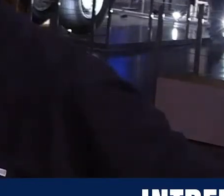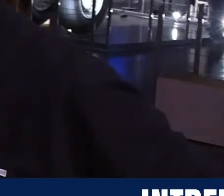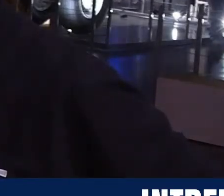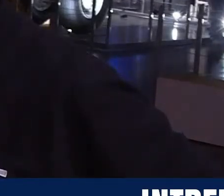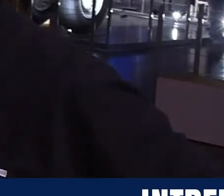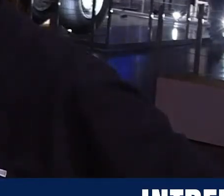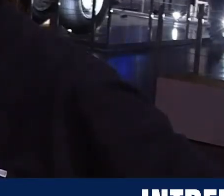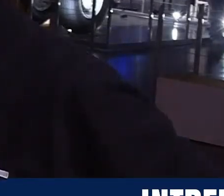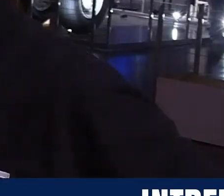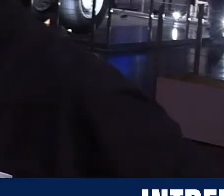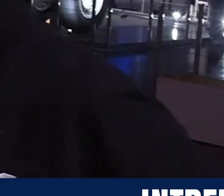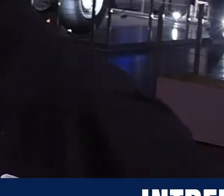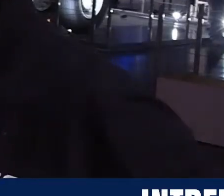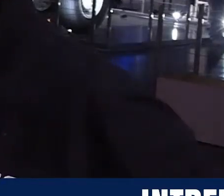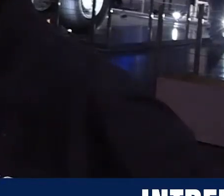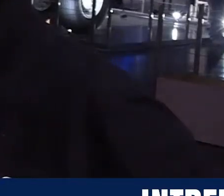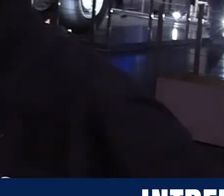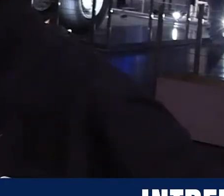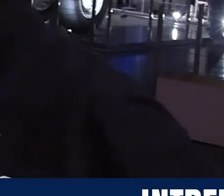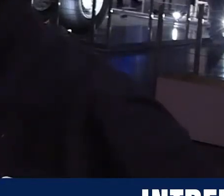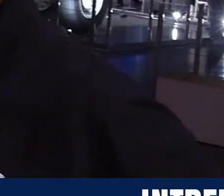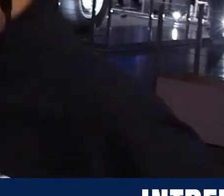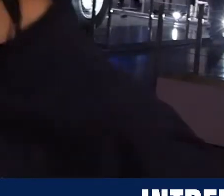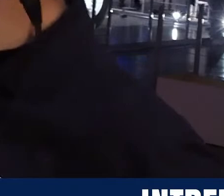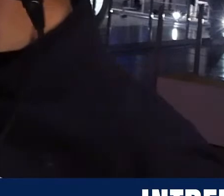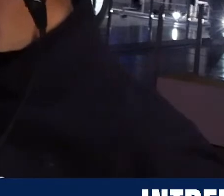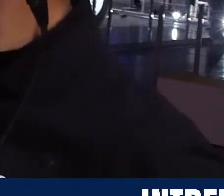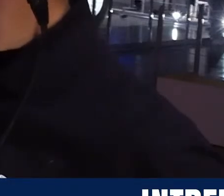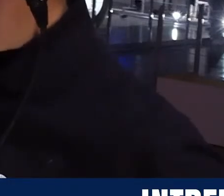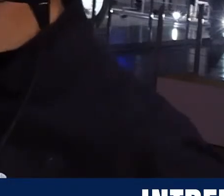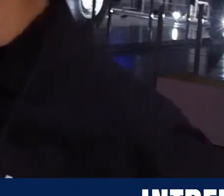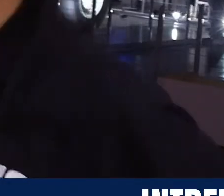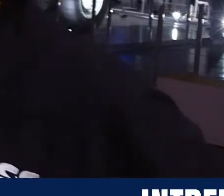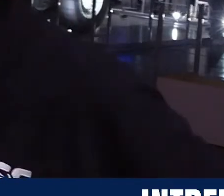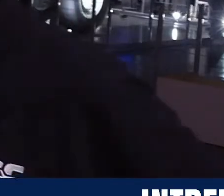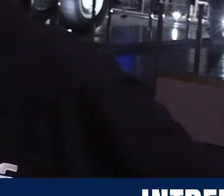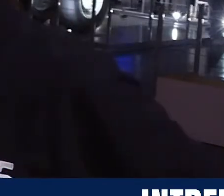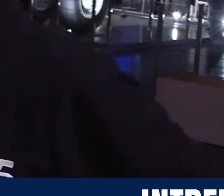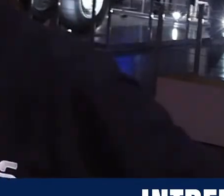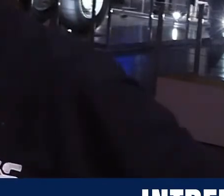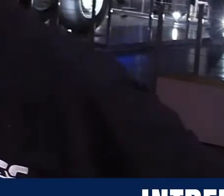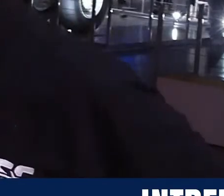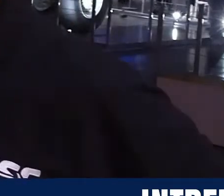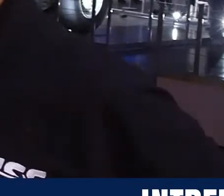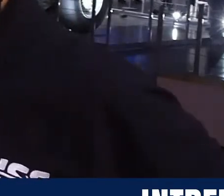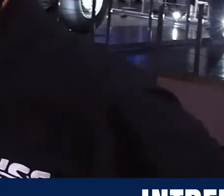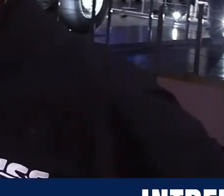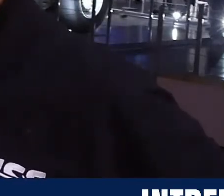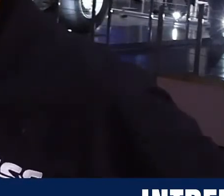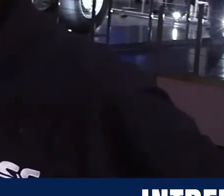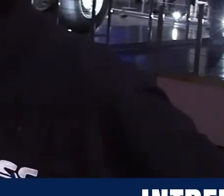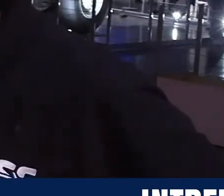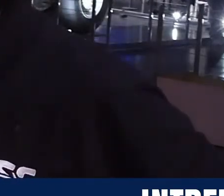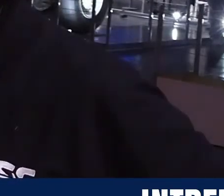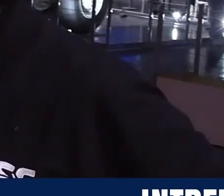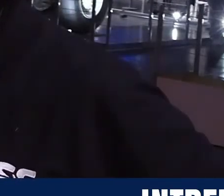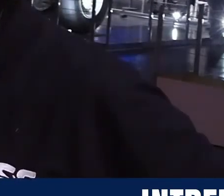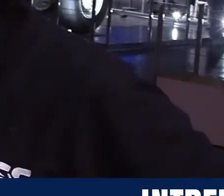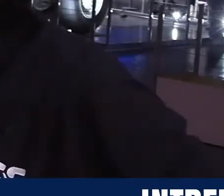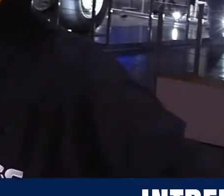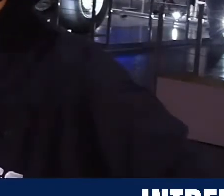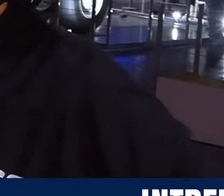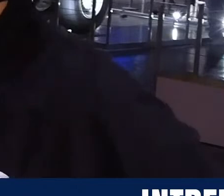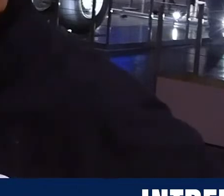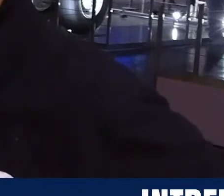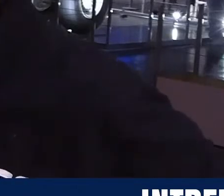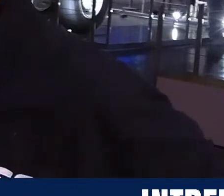usually the last Friday of the month, but, you know, check like the every schedule. month? Every month. Okay. Every month until September. Through the weather and everything,